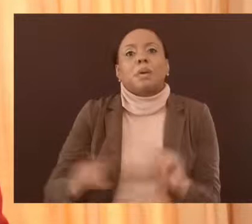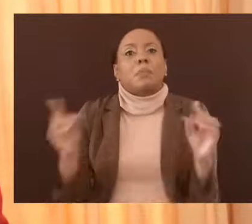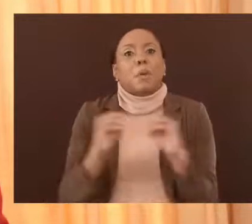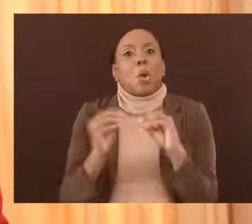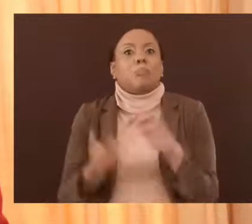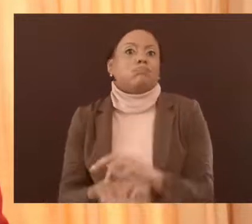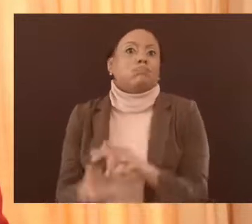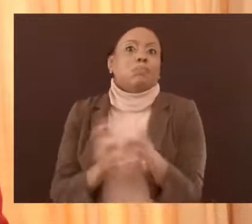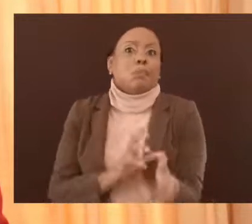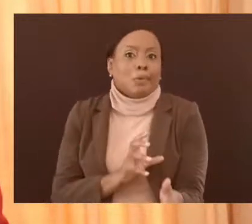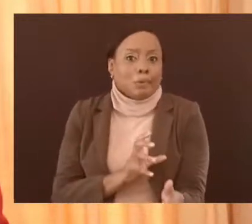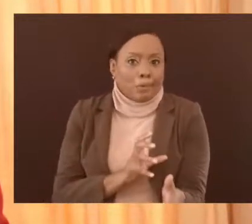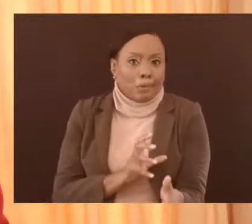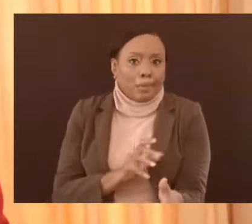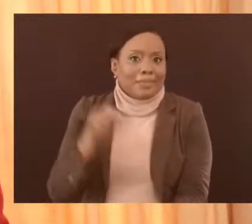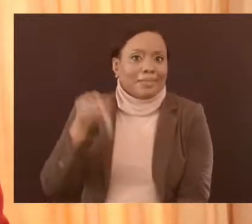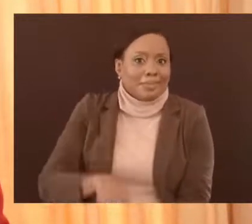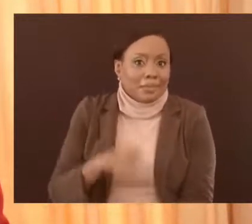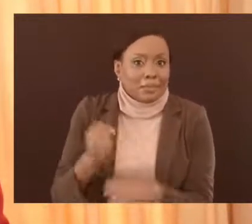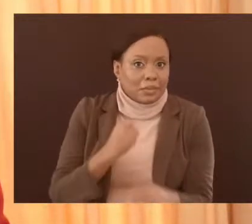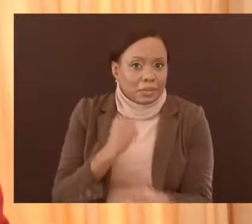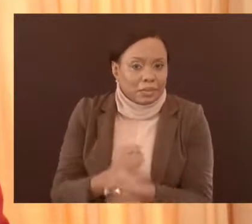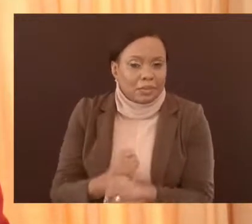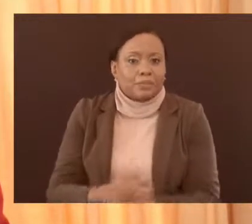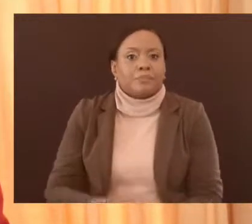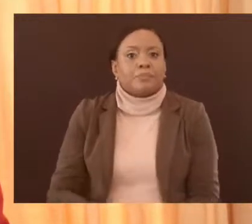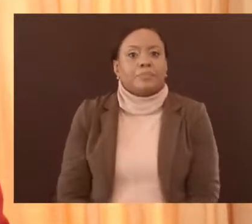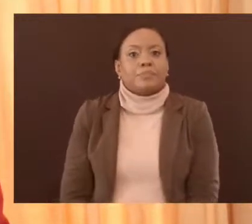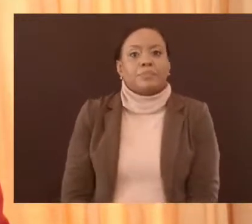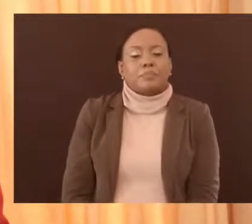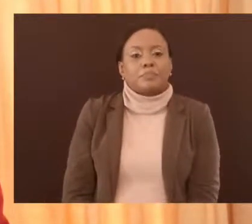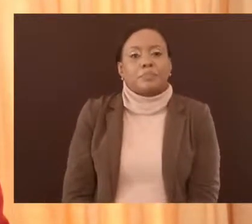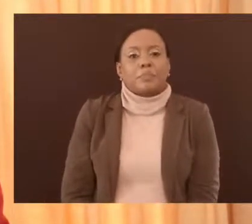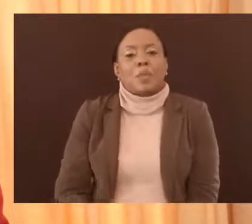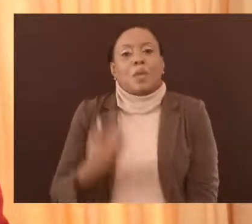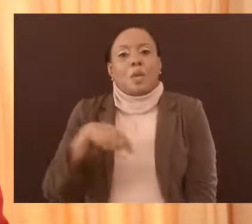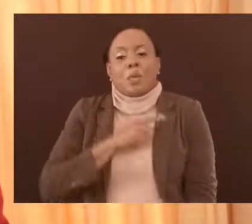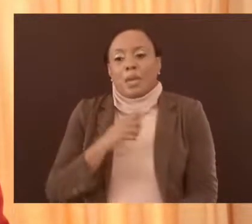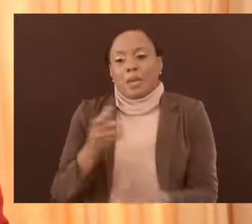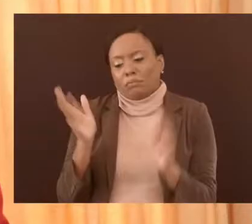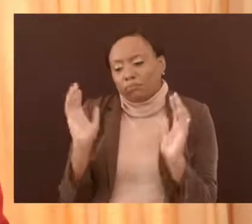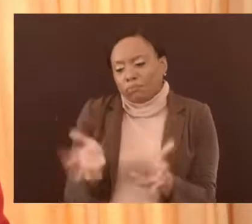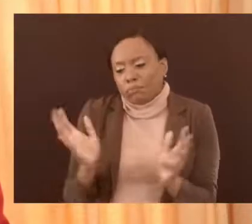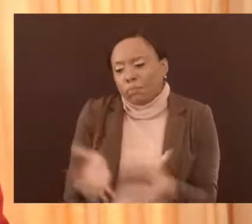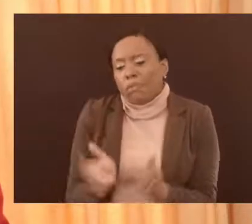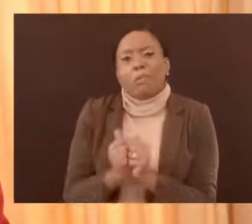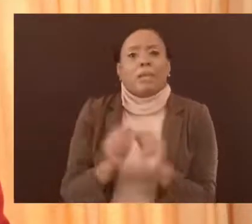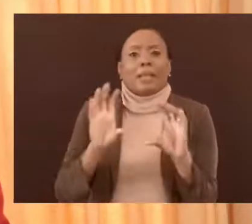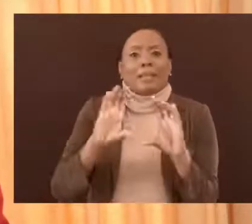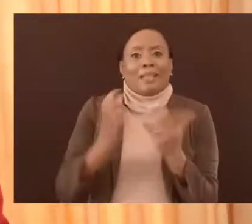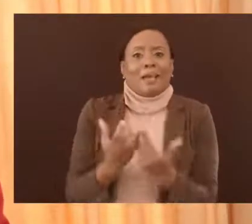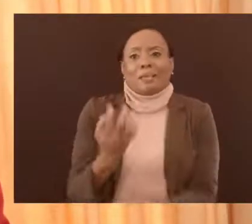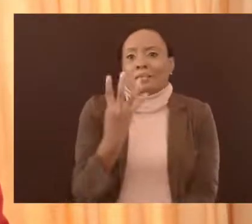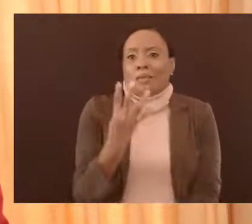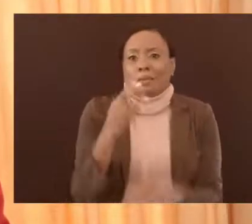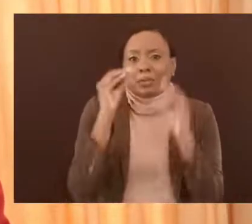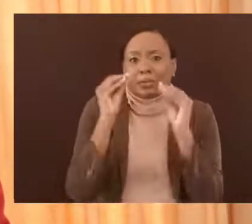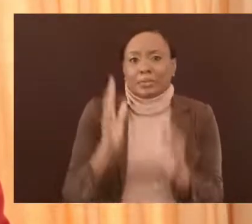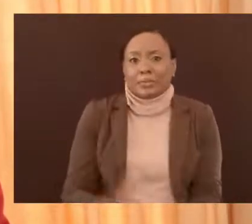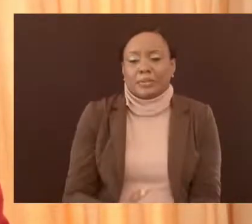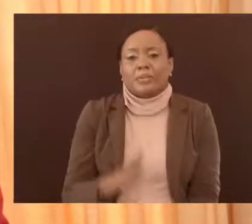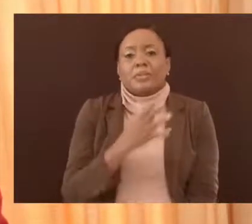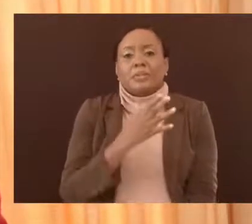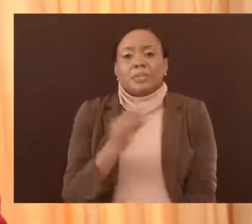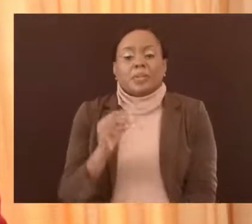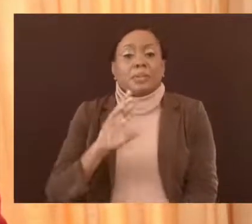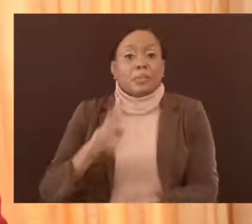disruption in the ensuing terms. After consultation with our Class 4 teachers and principals, it was felt that 11 additional